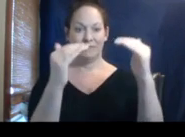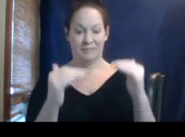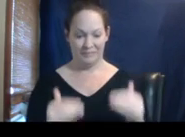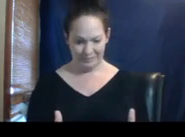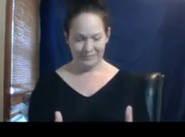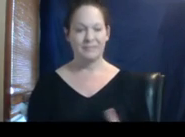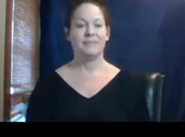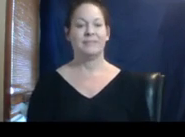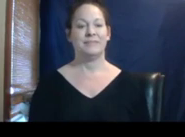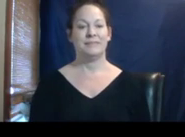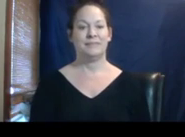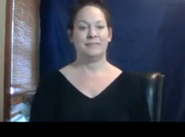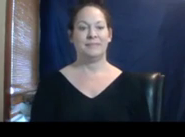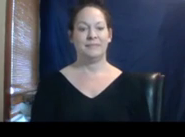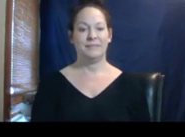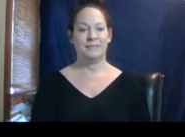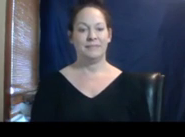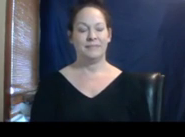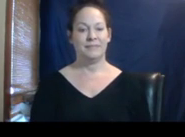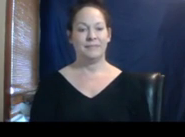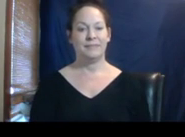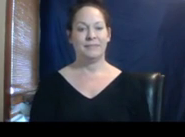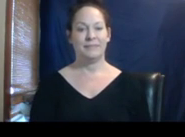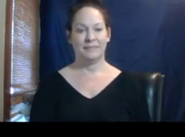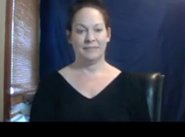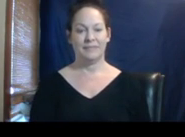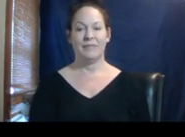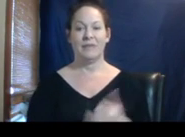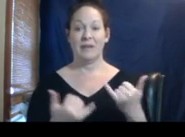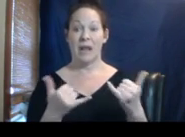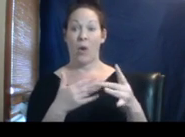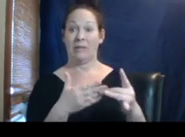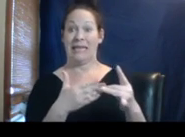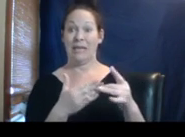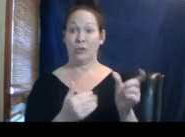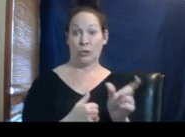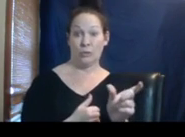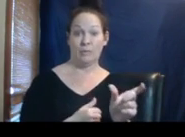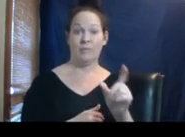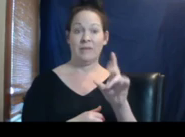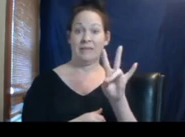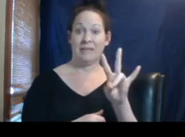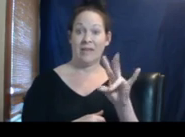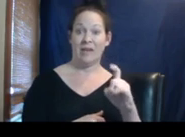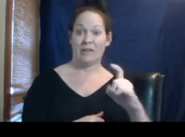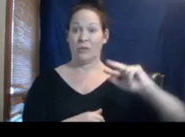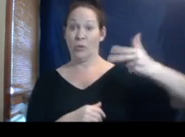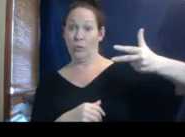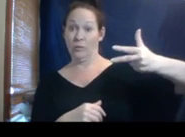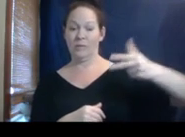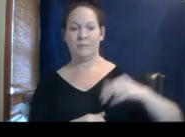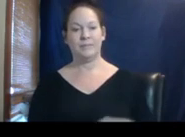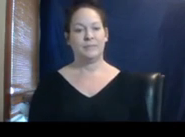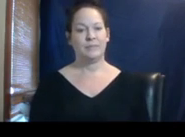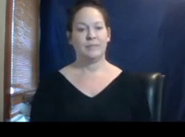Again, if I did my job right, that leading term goes. And my new leading term is 7x cubed, which I'm going to divide by